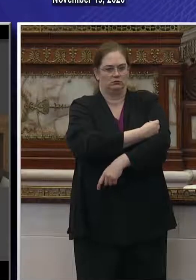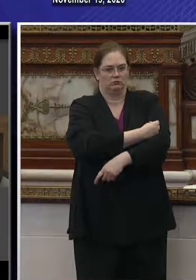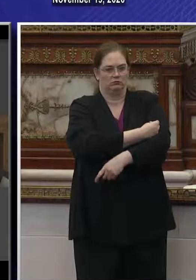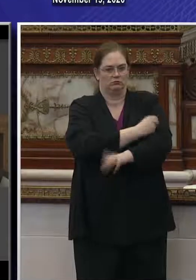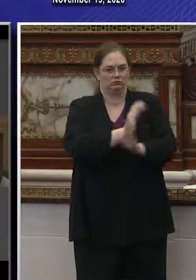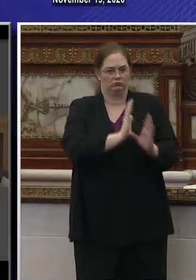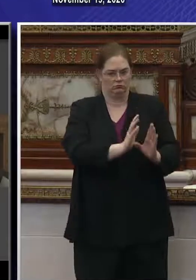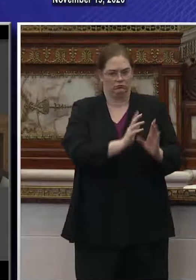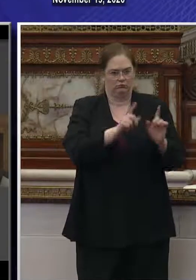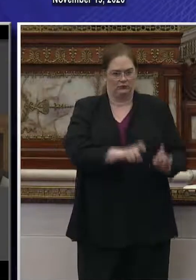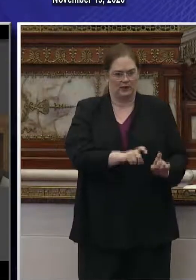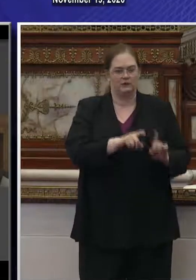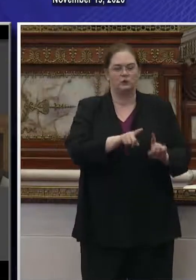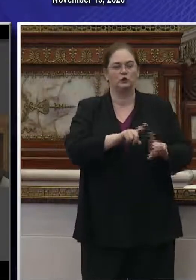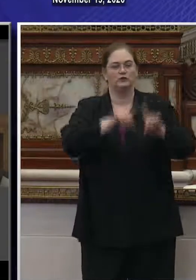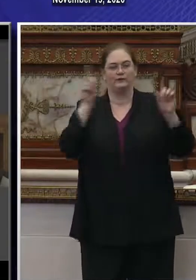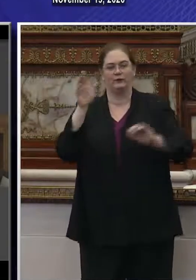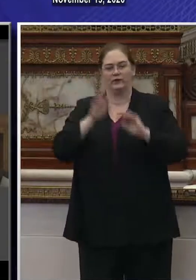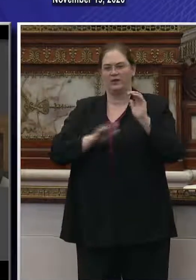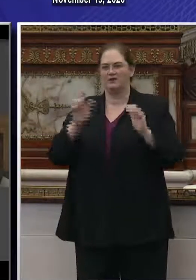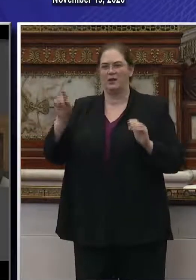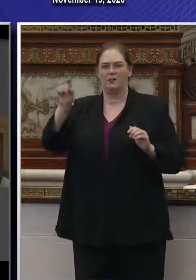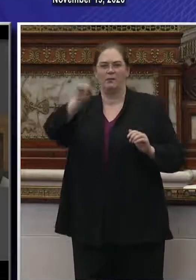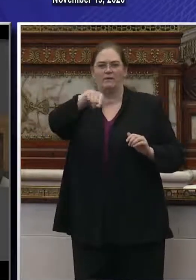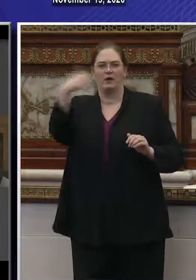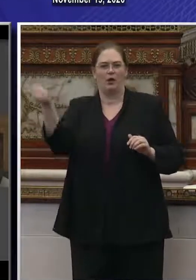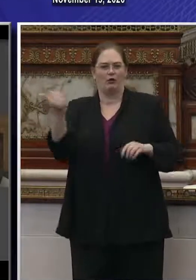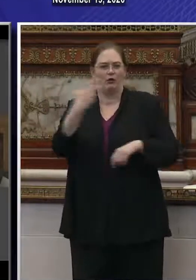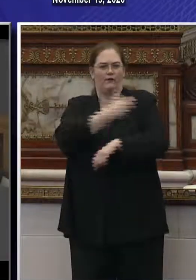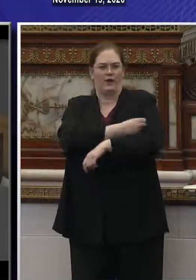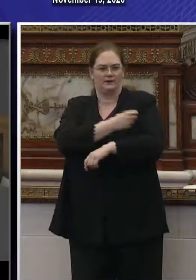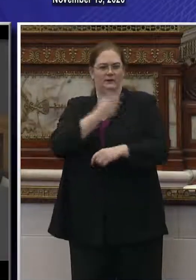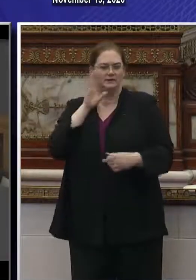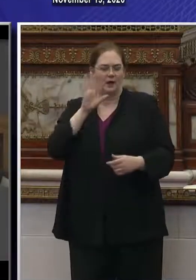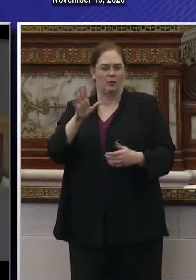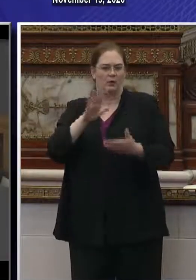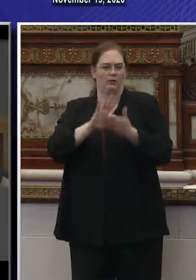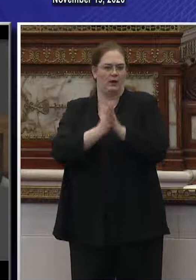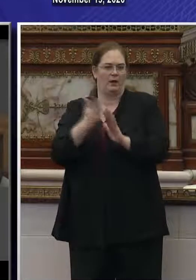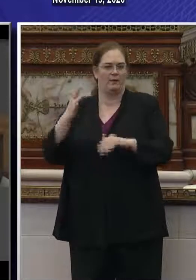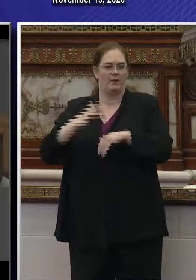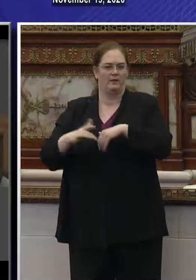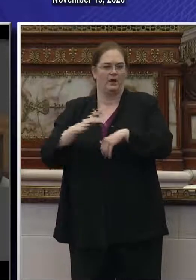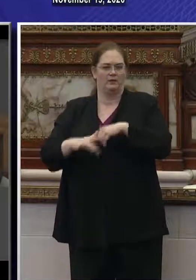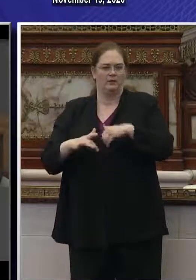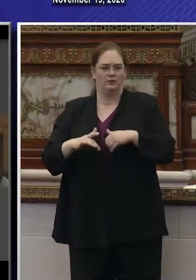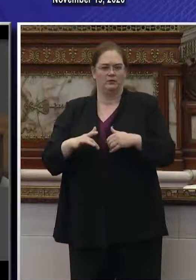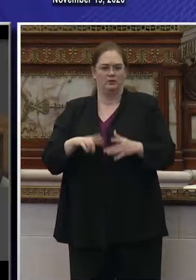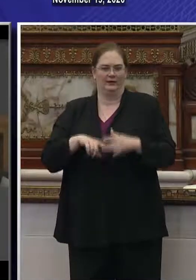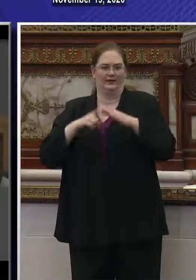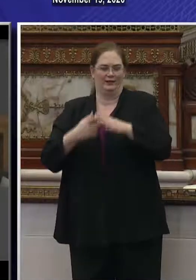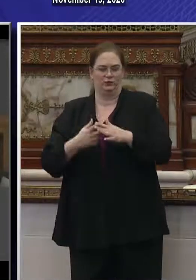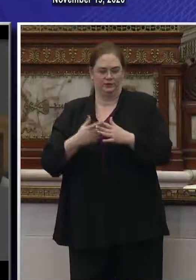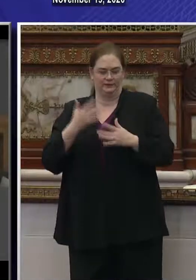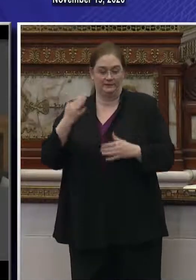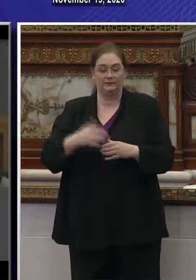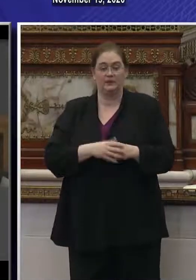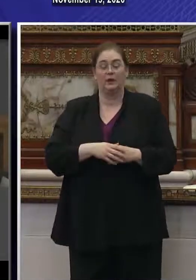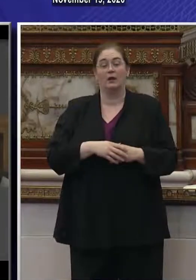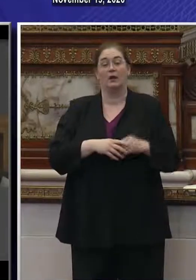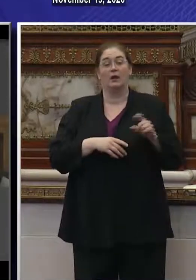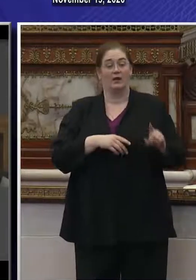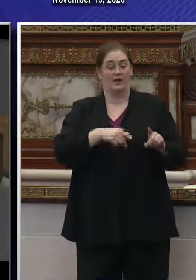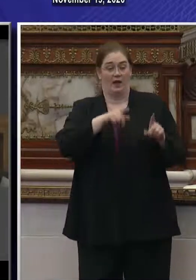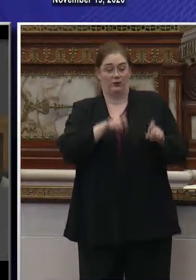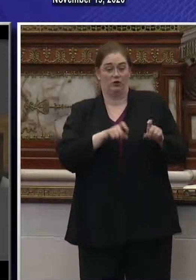vaccination series, which is different from some of the vaccines that will become available initially. The Ensemble 1